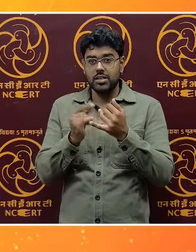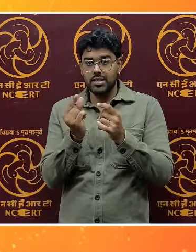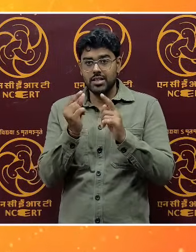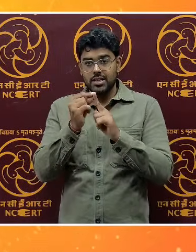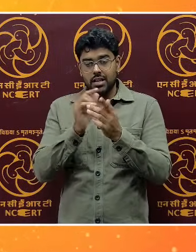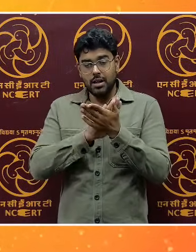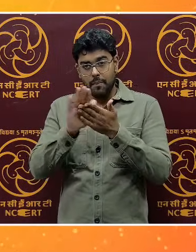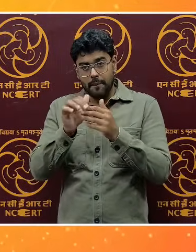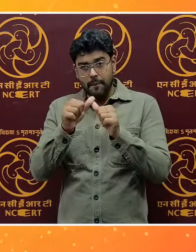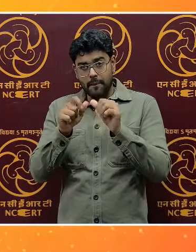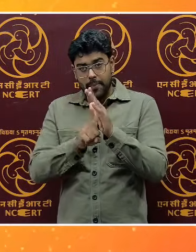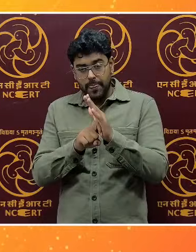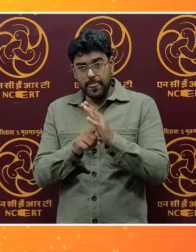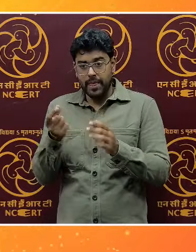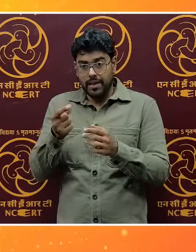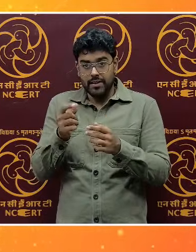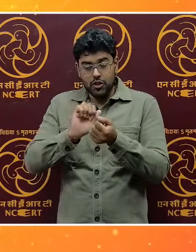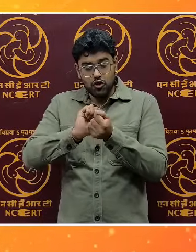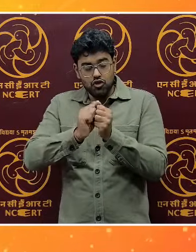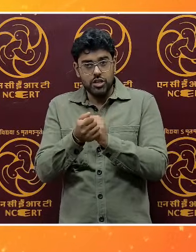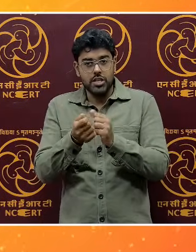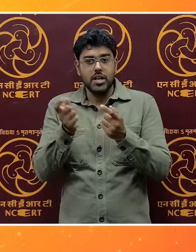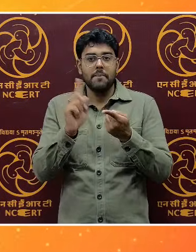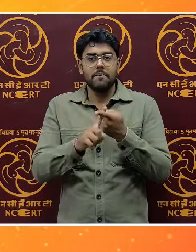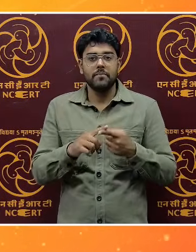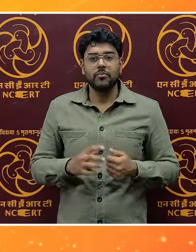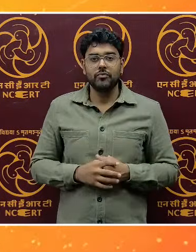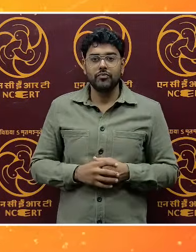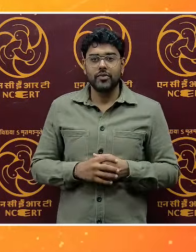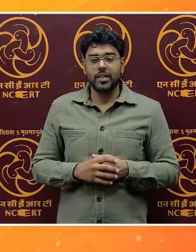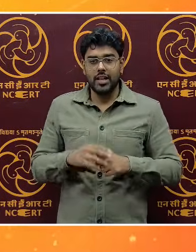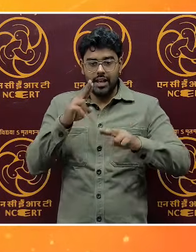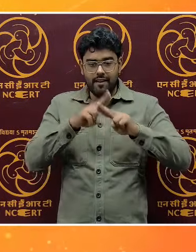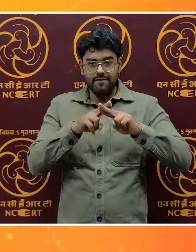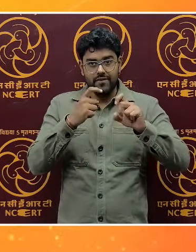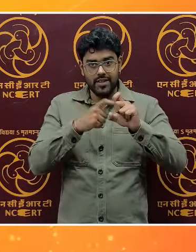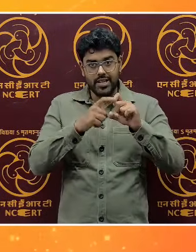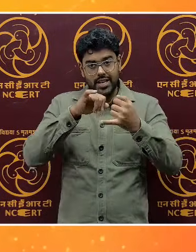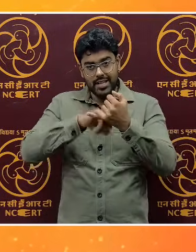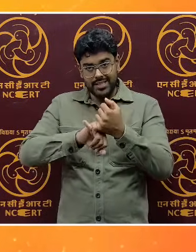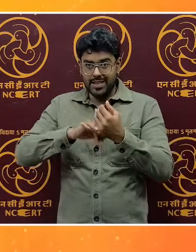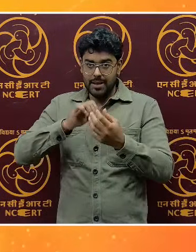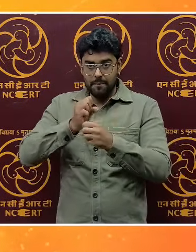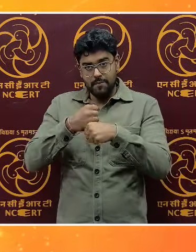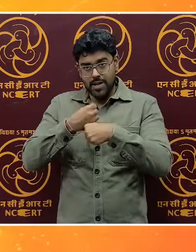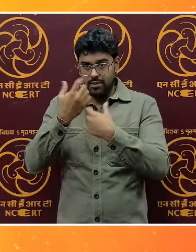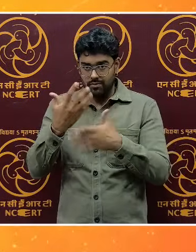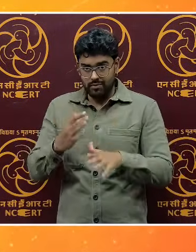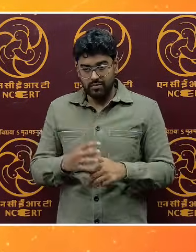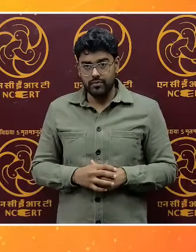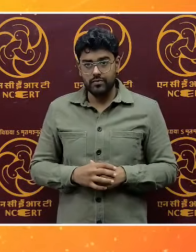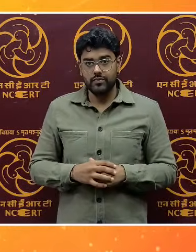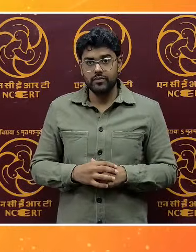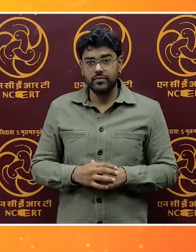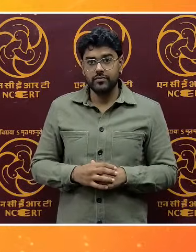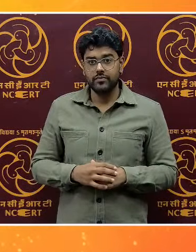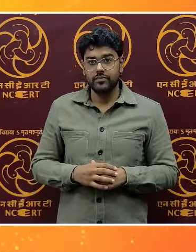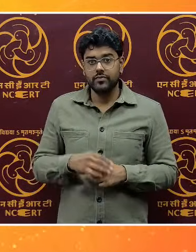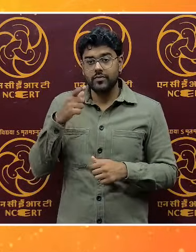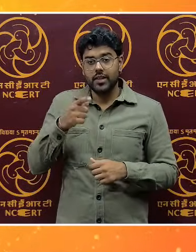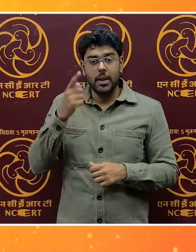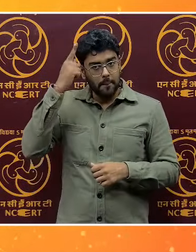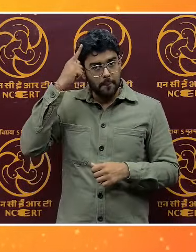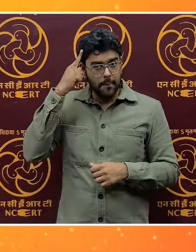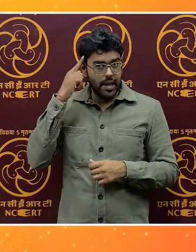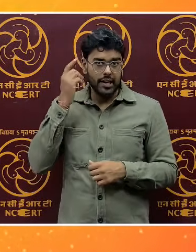here, it gets changed. Okay. So the FeS that is forming in here, it is of black